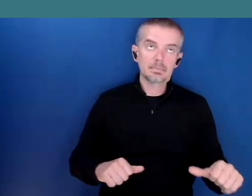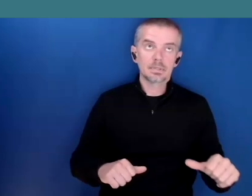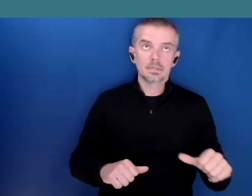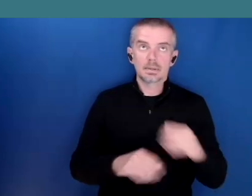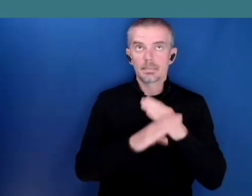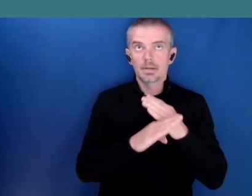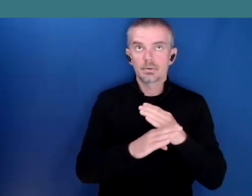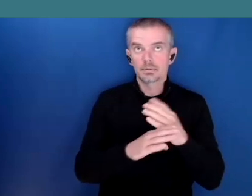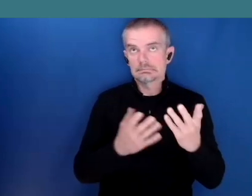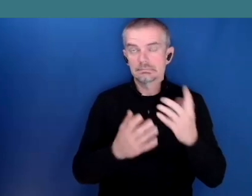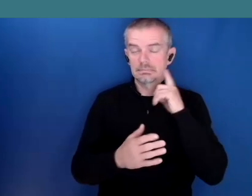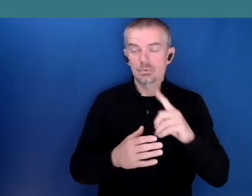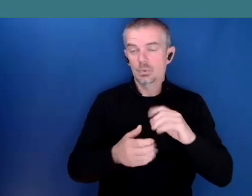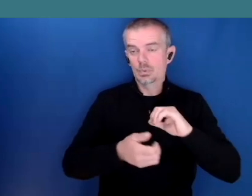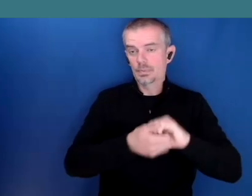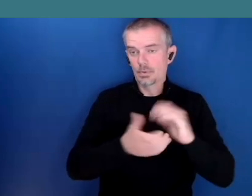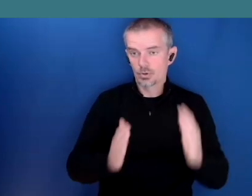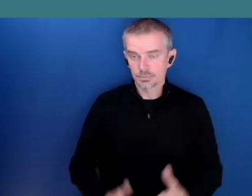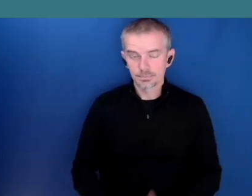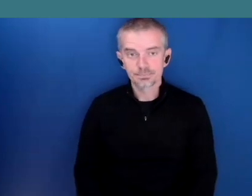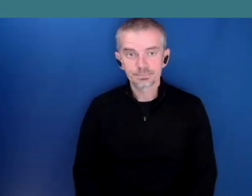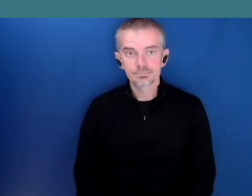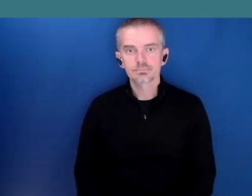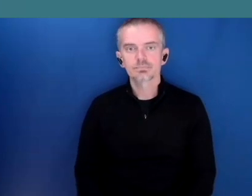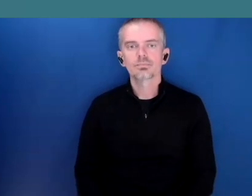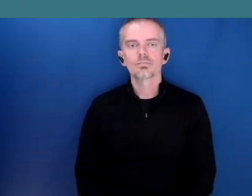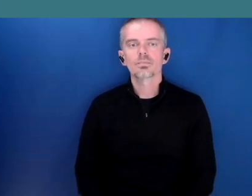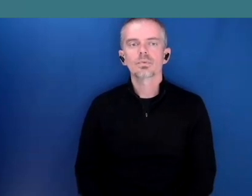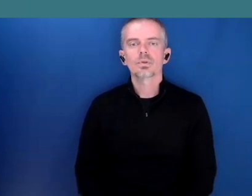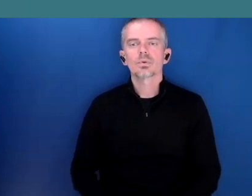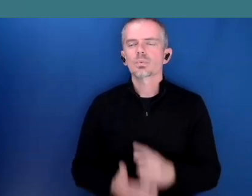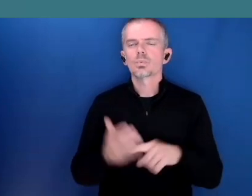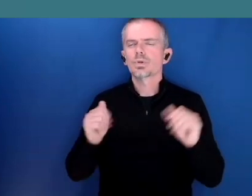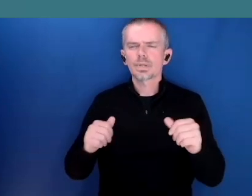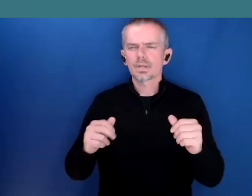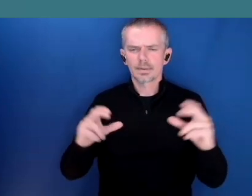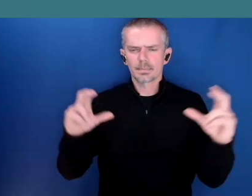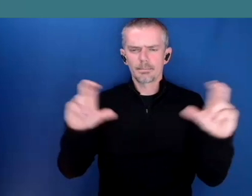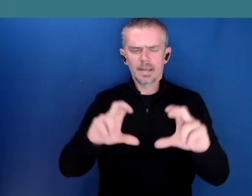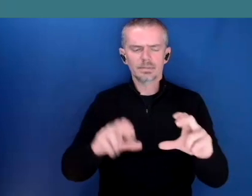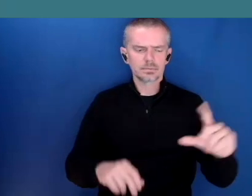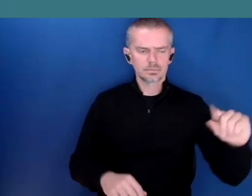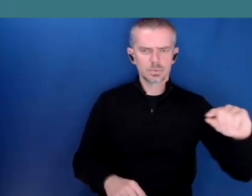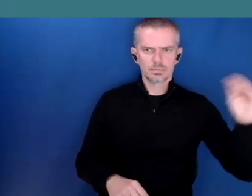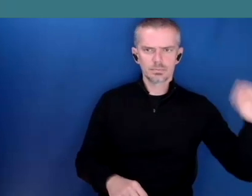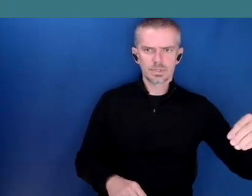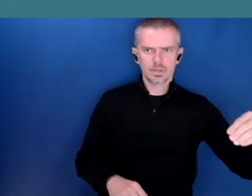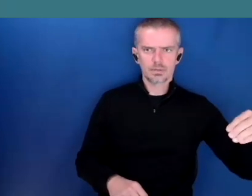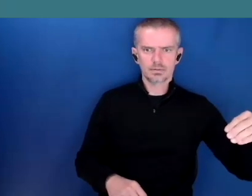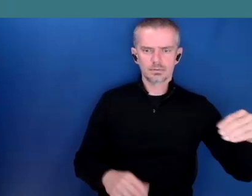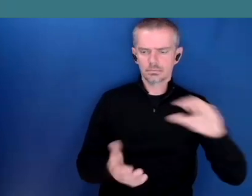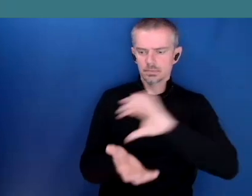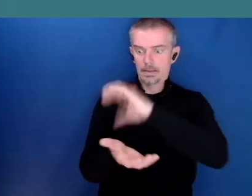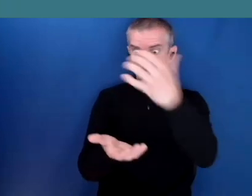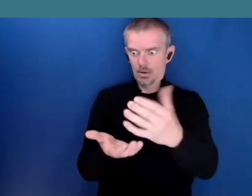our partners. So what can be match, right? You have to, there's this 20% to an amount. How do I even come